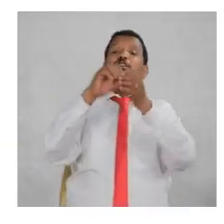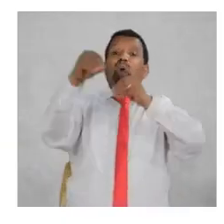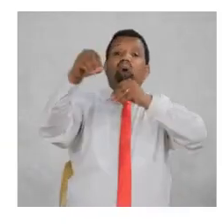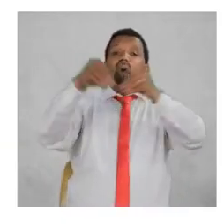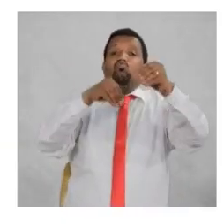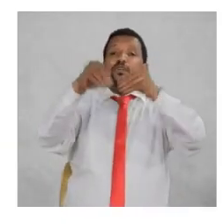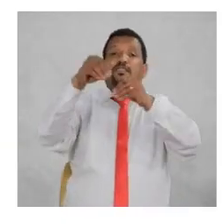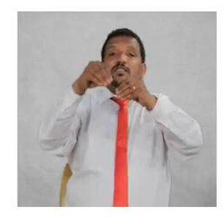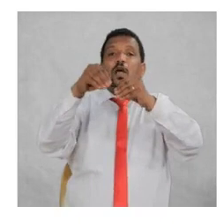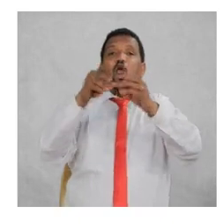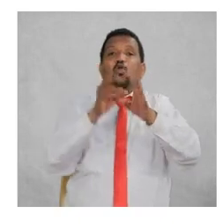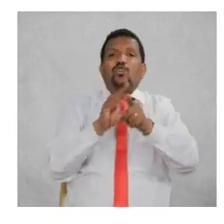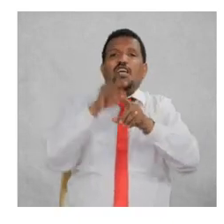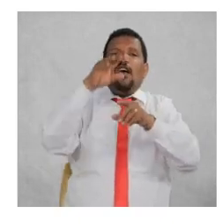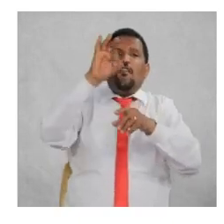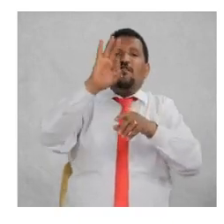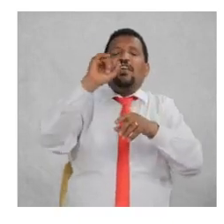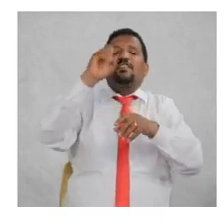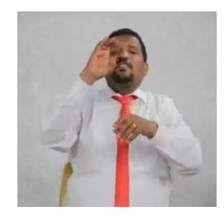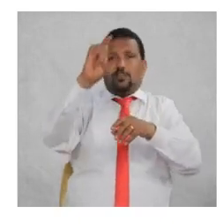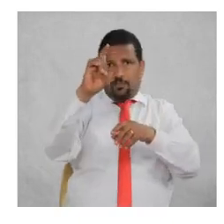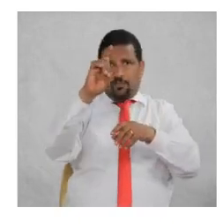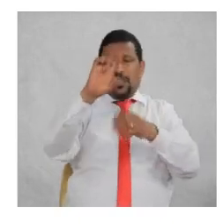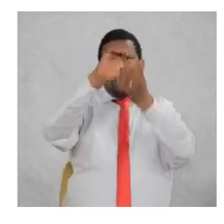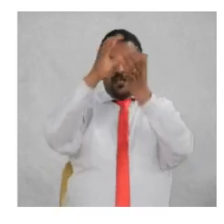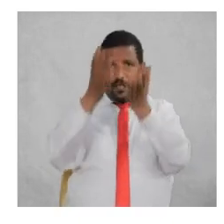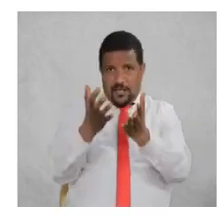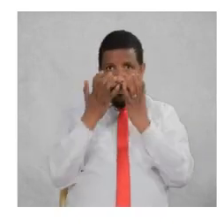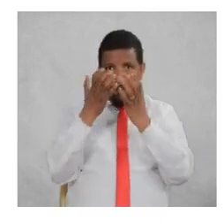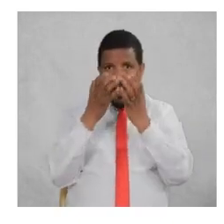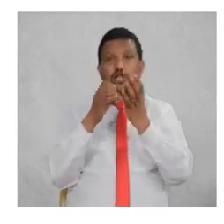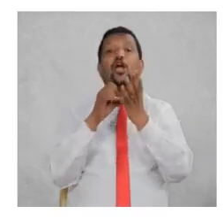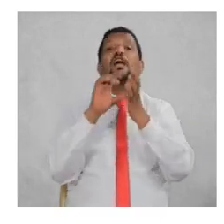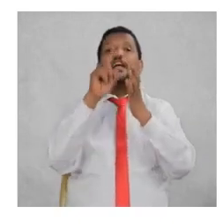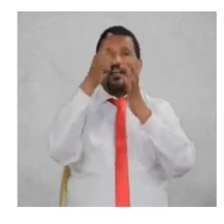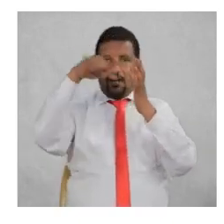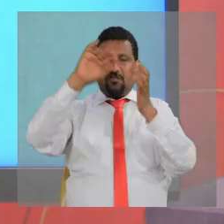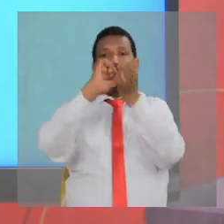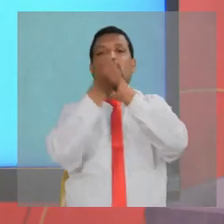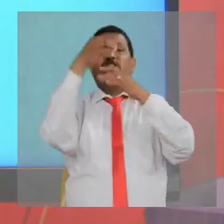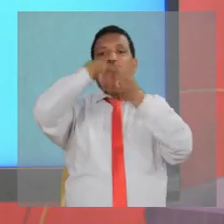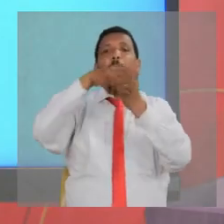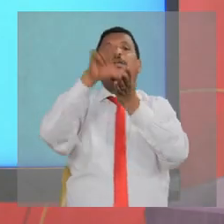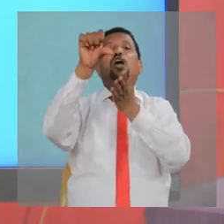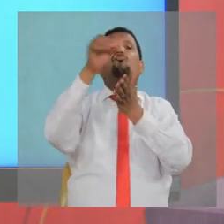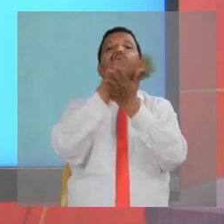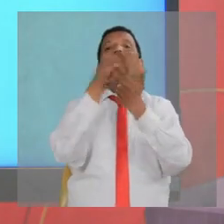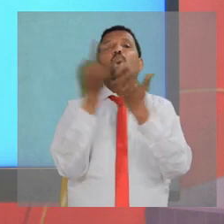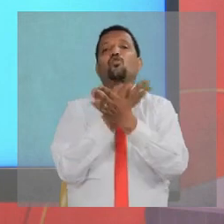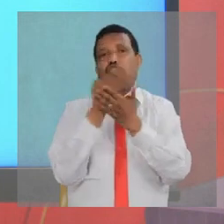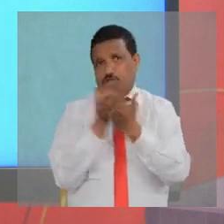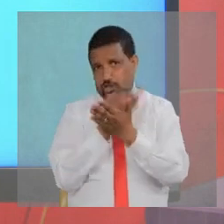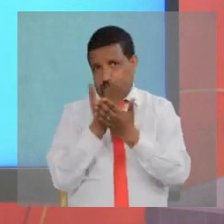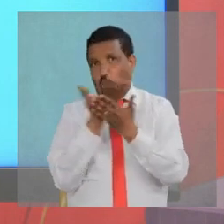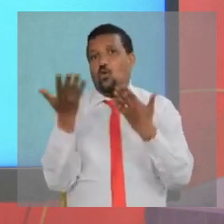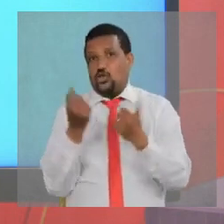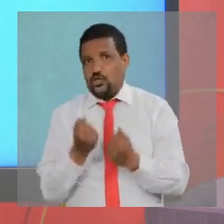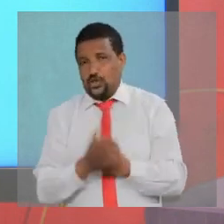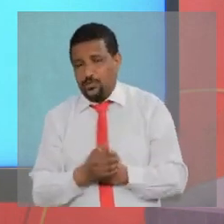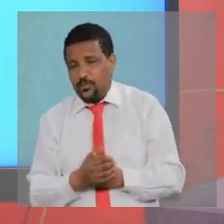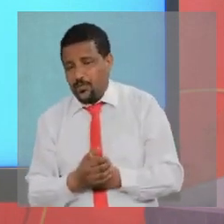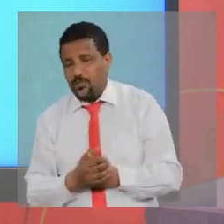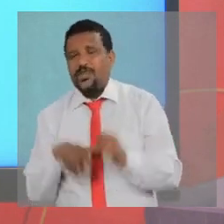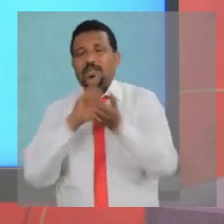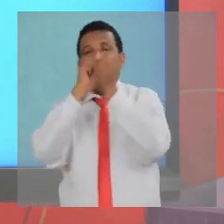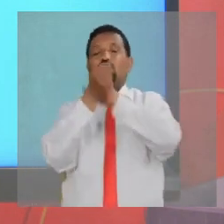movement along a fixed demand curve is change in price of a commodity. With a change in the price of a commodity, there is